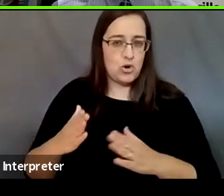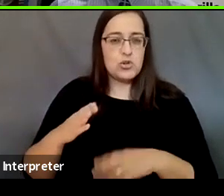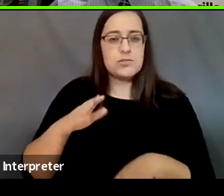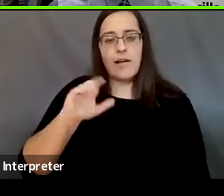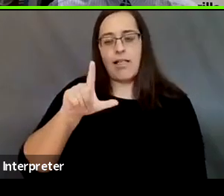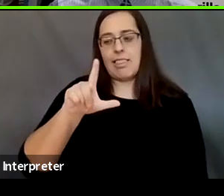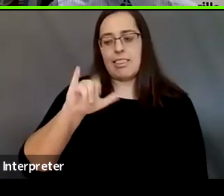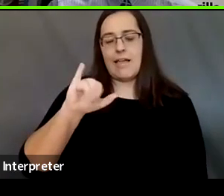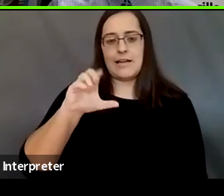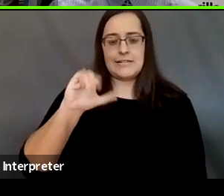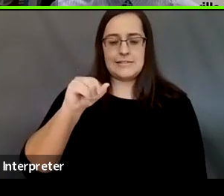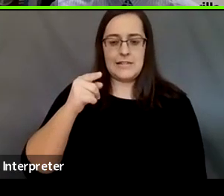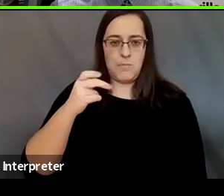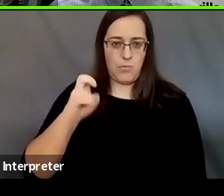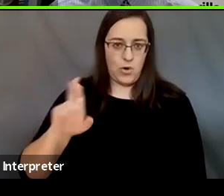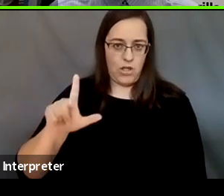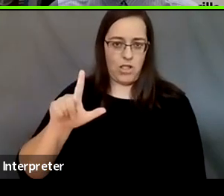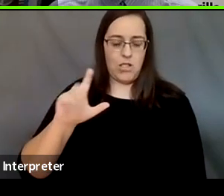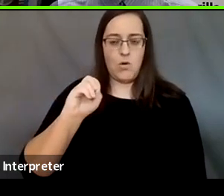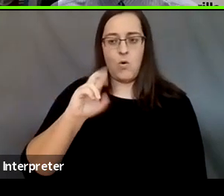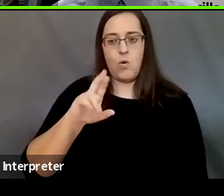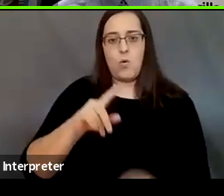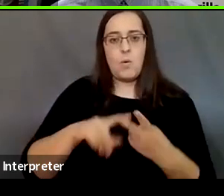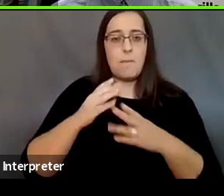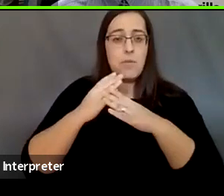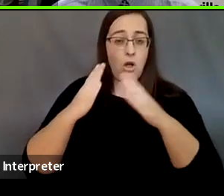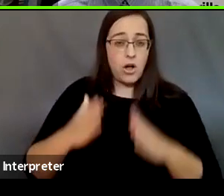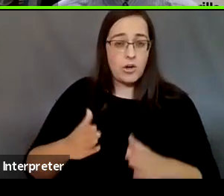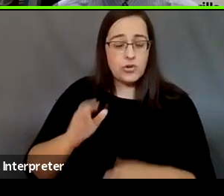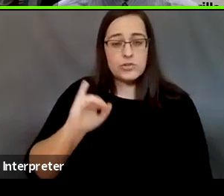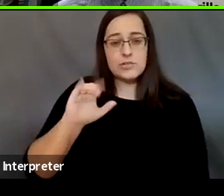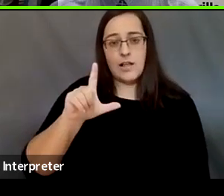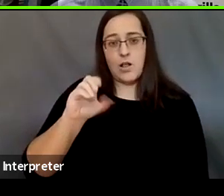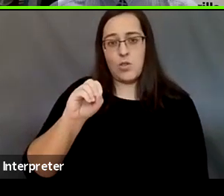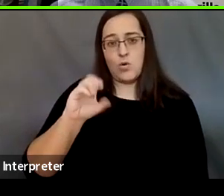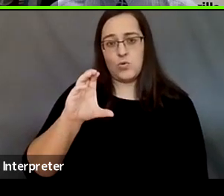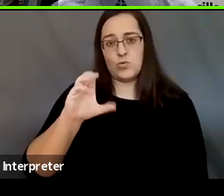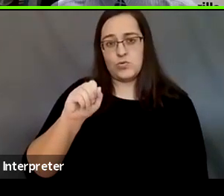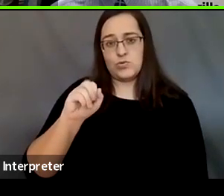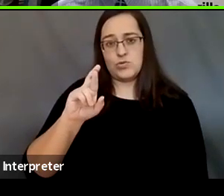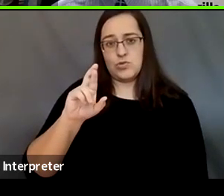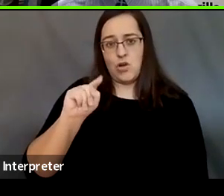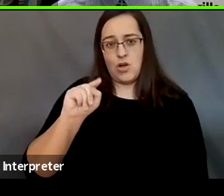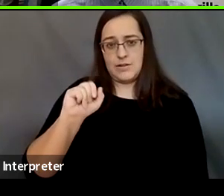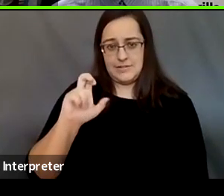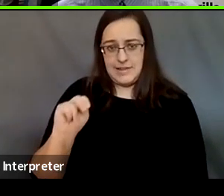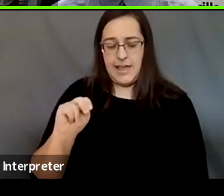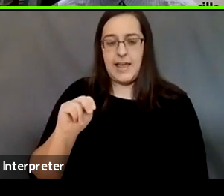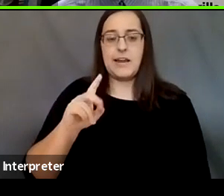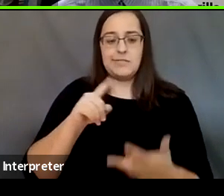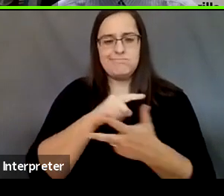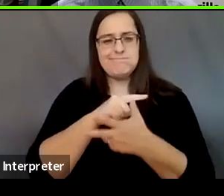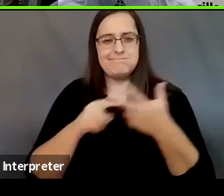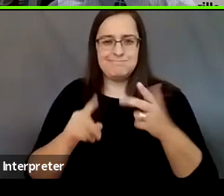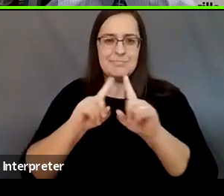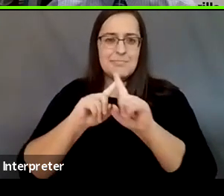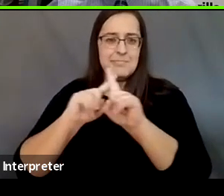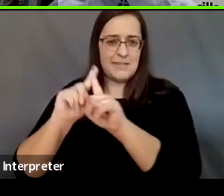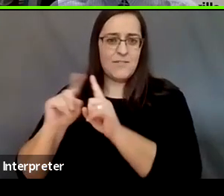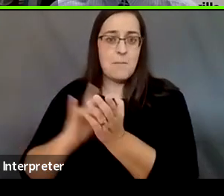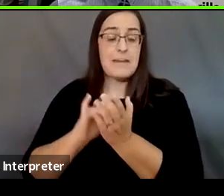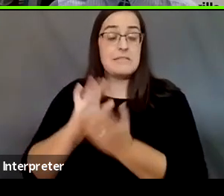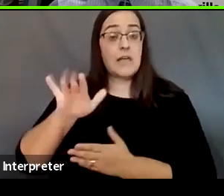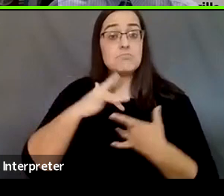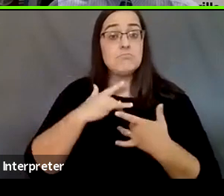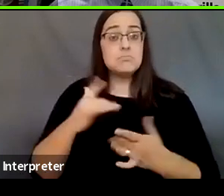or the angiotensin receptor blockers like losartan. And these are very important medicines that lots of people utilize for blood